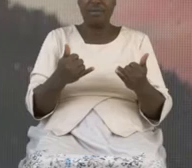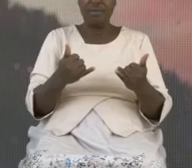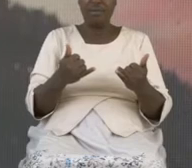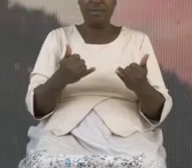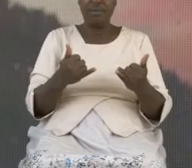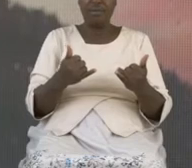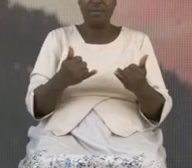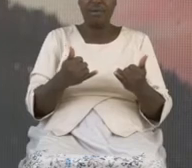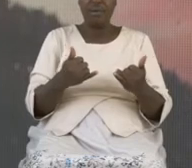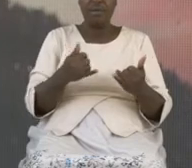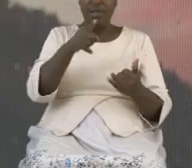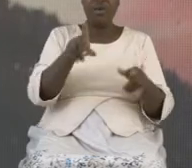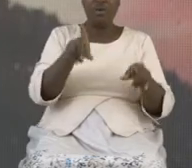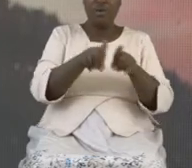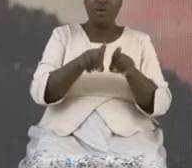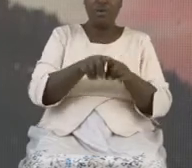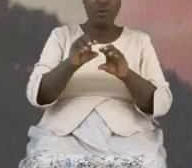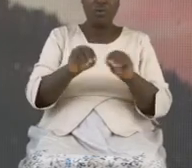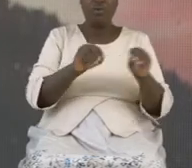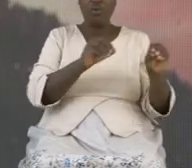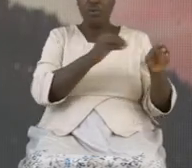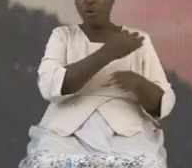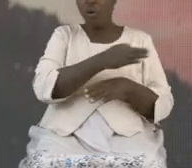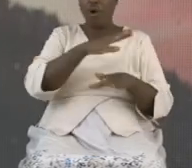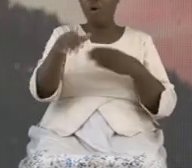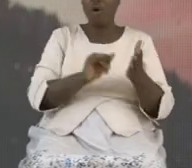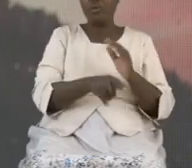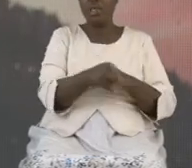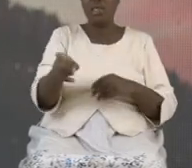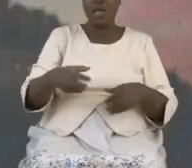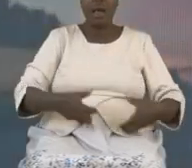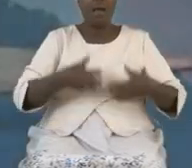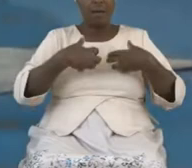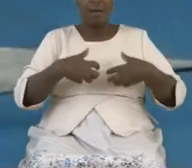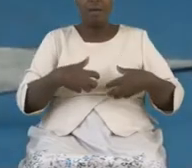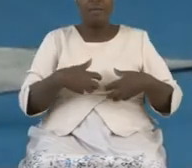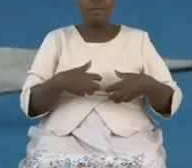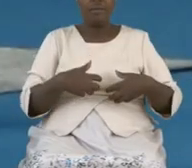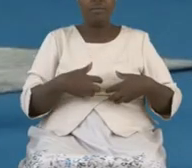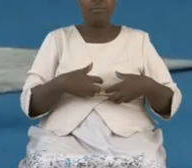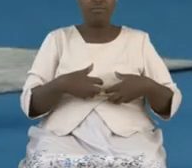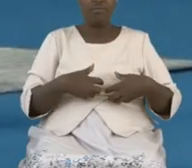put off all these: anger, wrath,